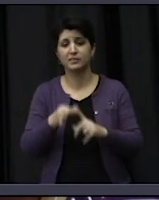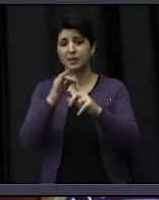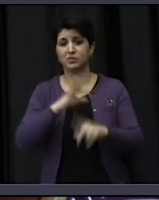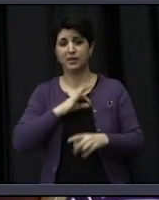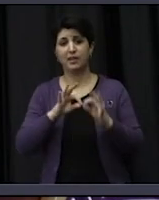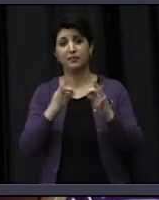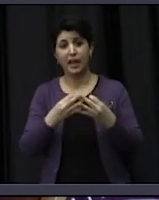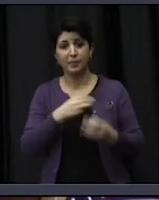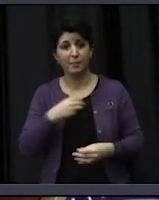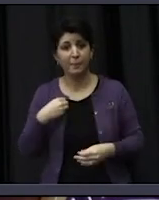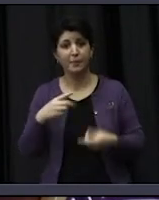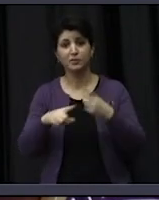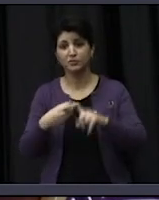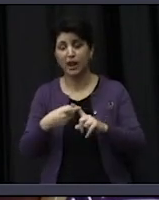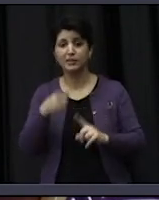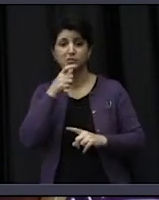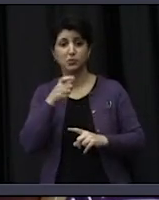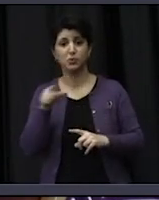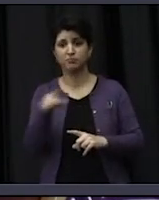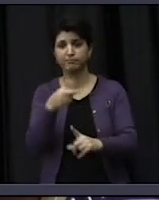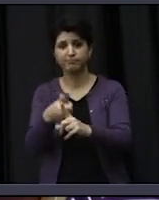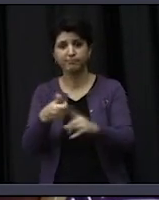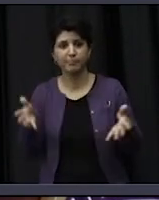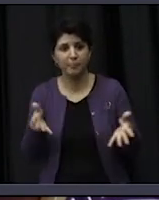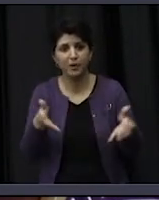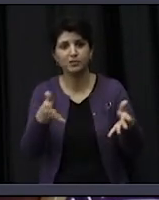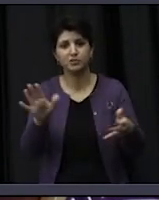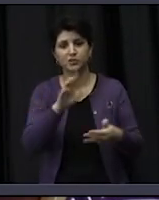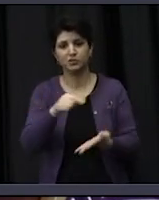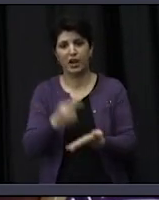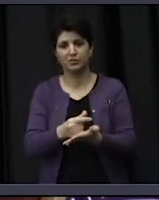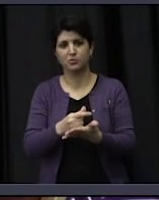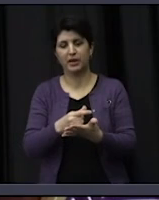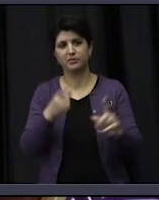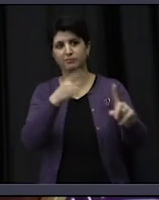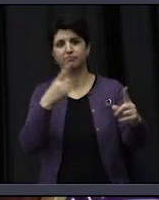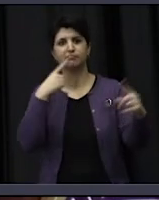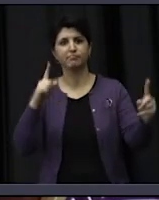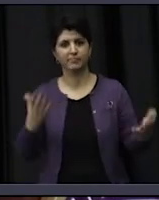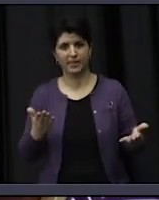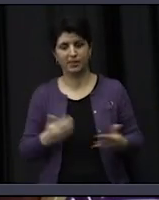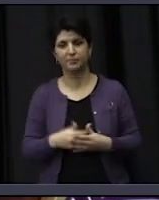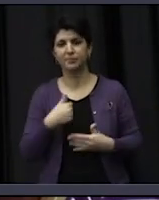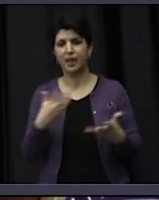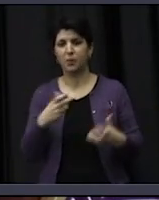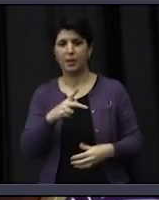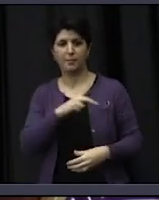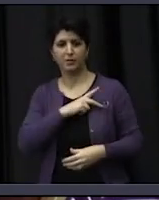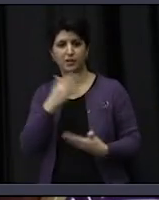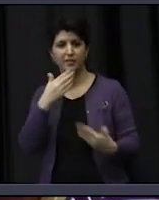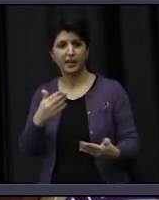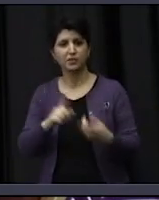and friends who pushed your graduate to get here. I would like to add a personal thank you to Dr.